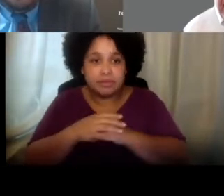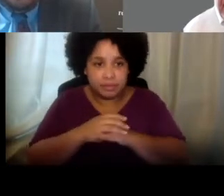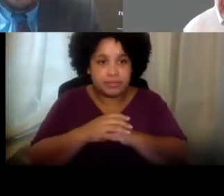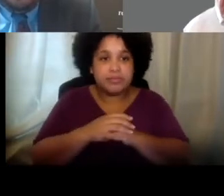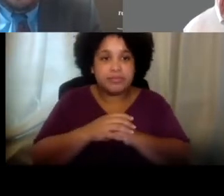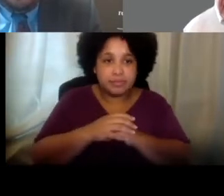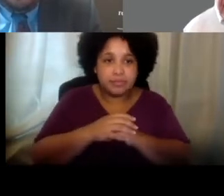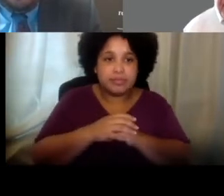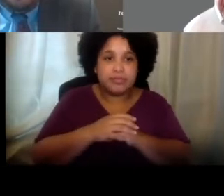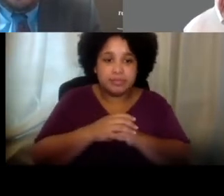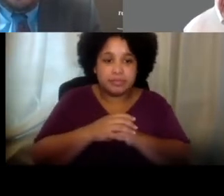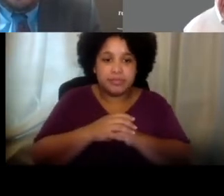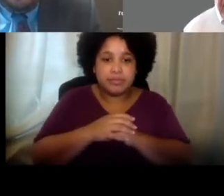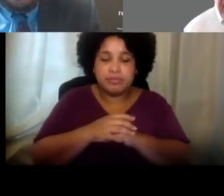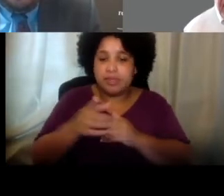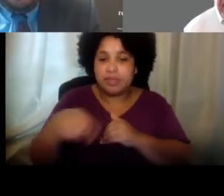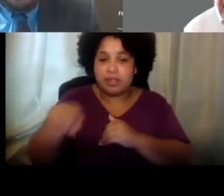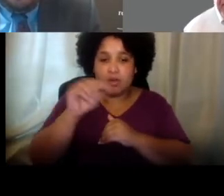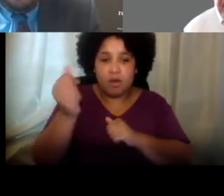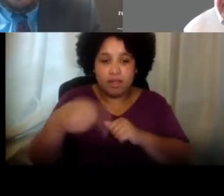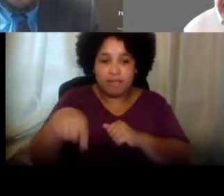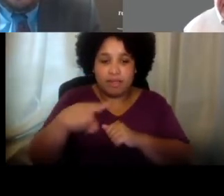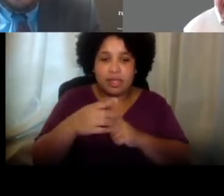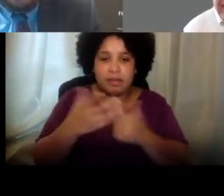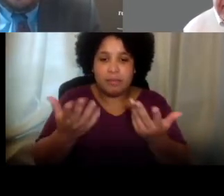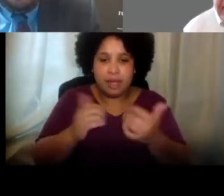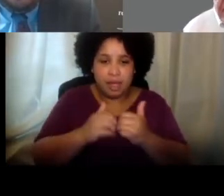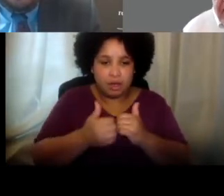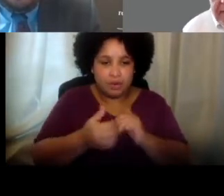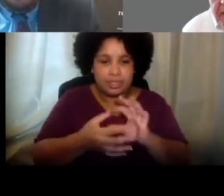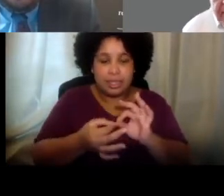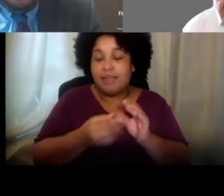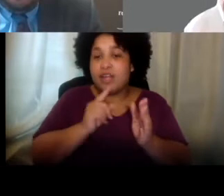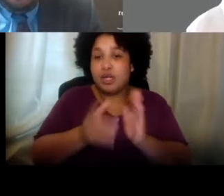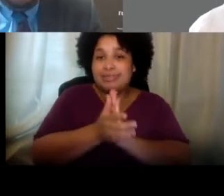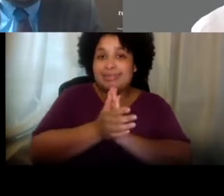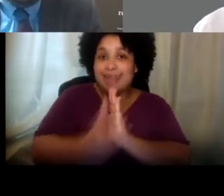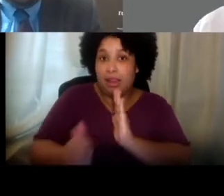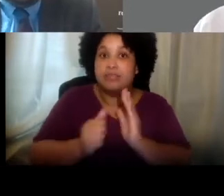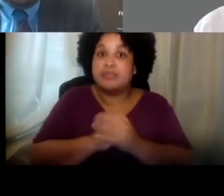and they're very, how should I say, talented. Next slide.